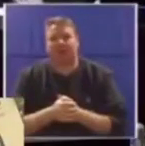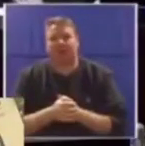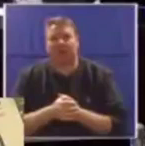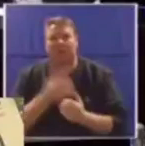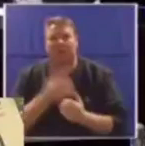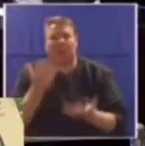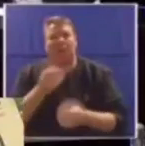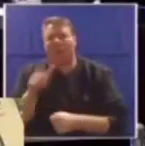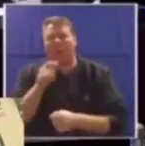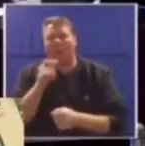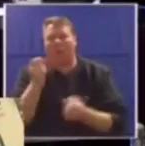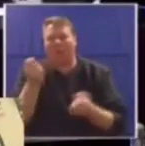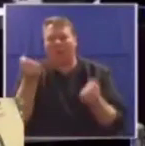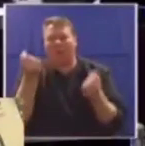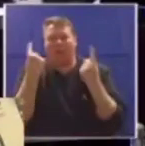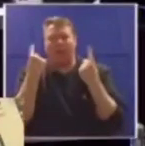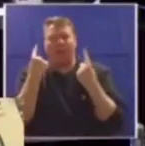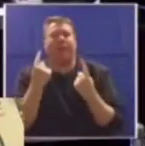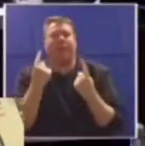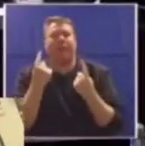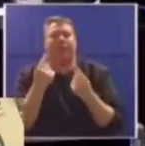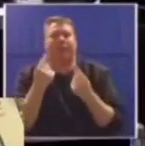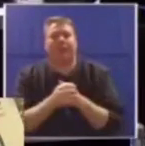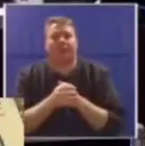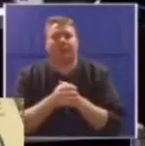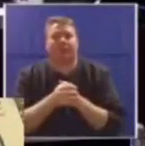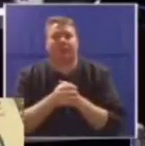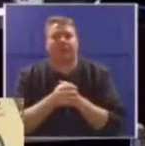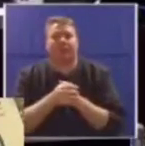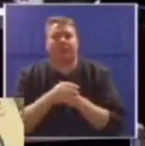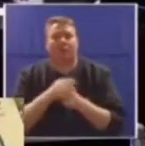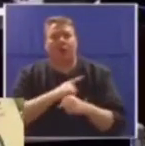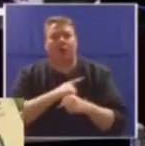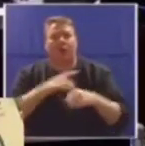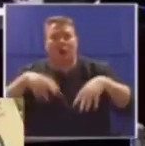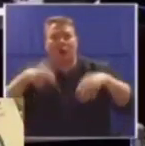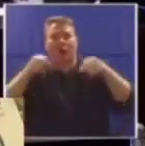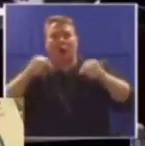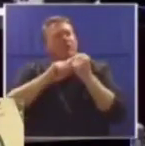understand, because load shedding is the last resort.